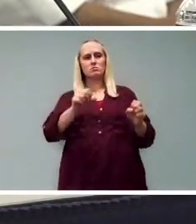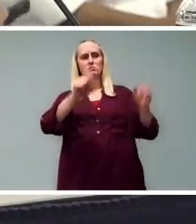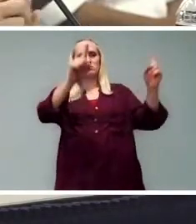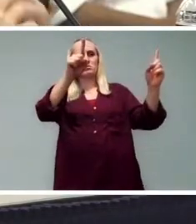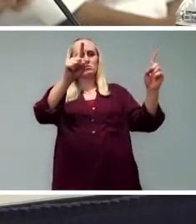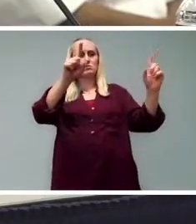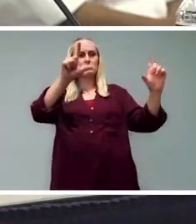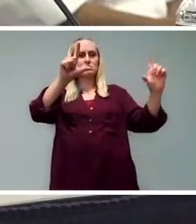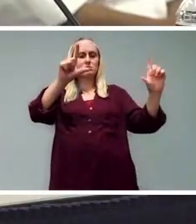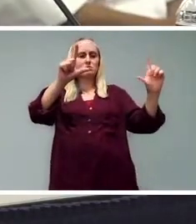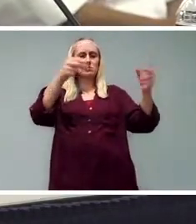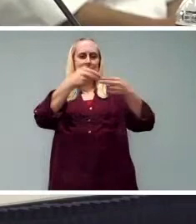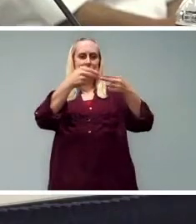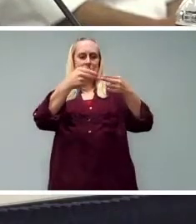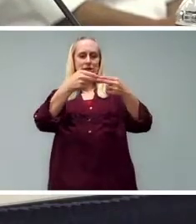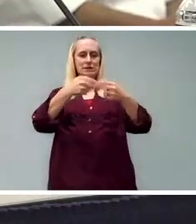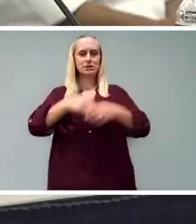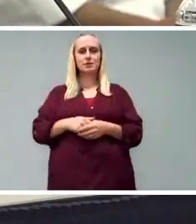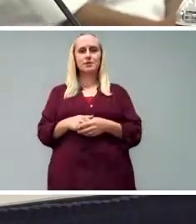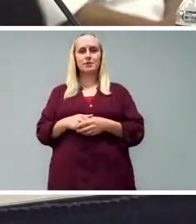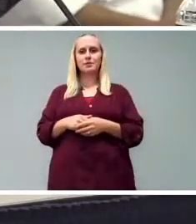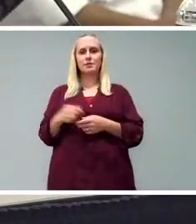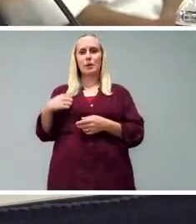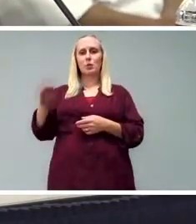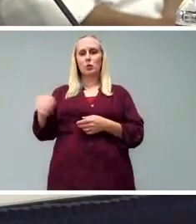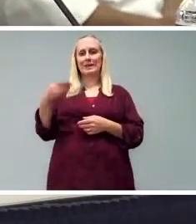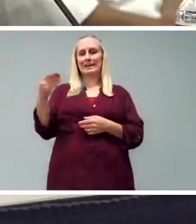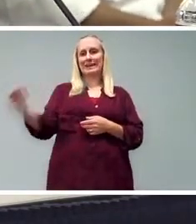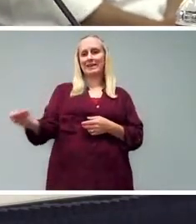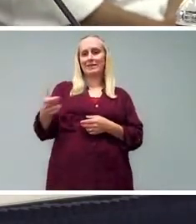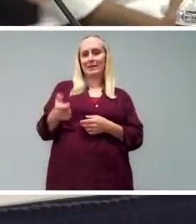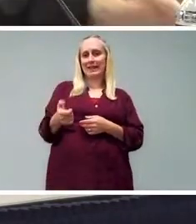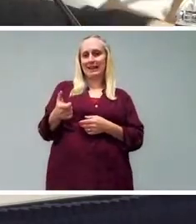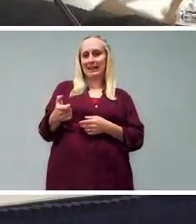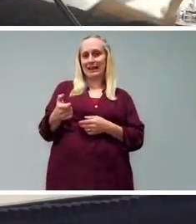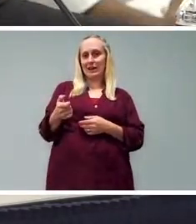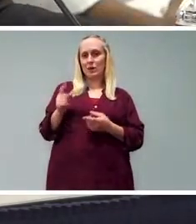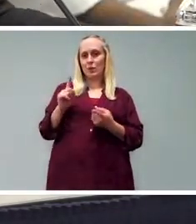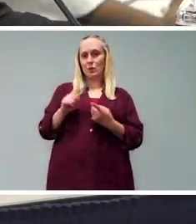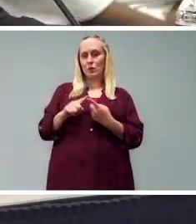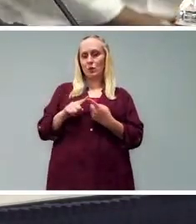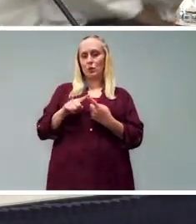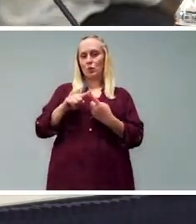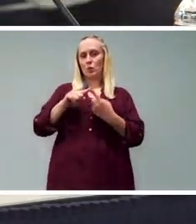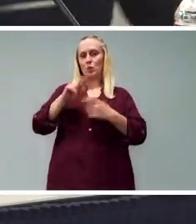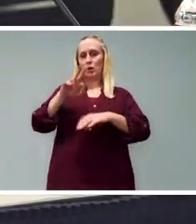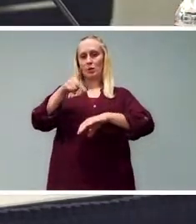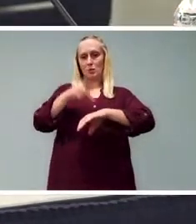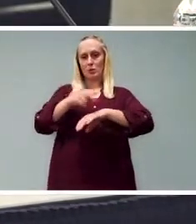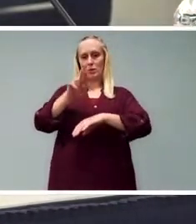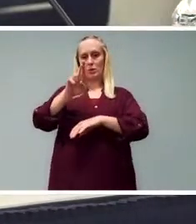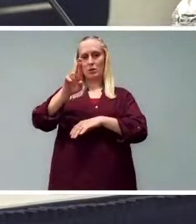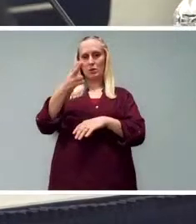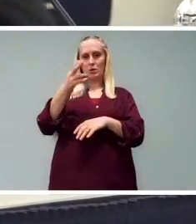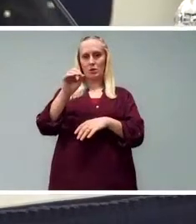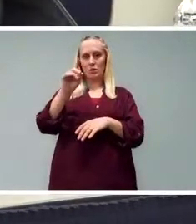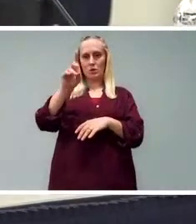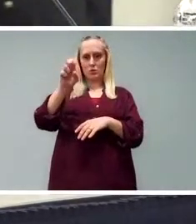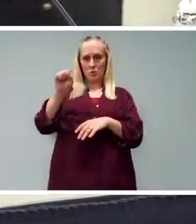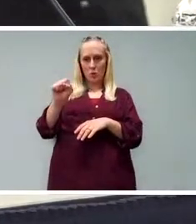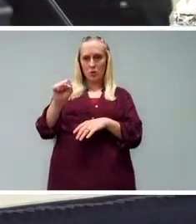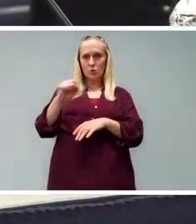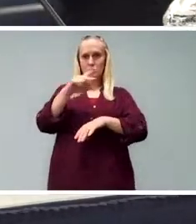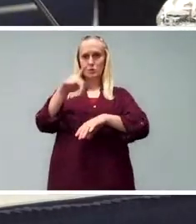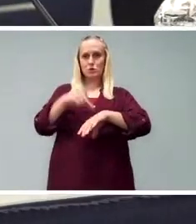gonna hand the clicker and the podium to Principal Rhodes. And this is Principal Rhonda Rhodes. She's